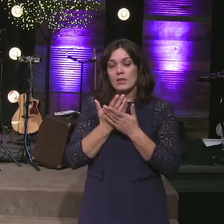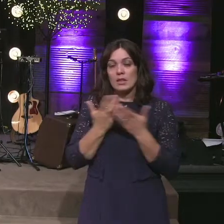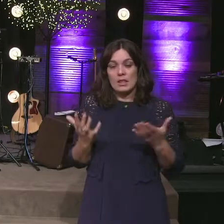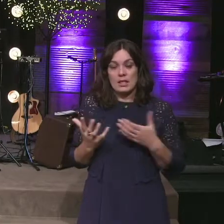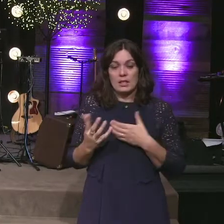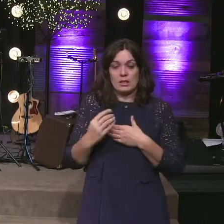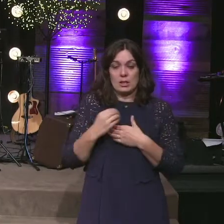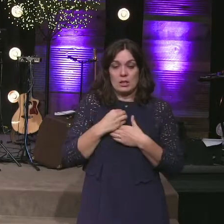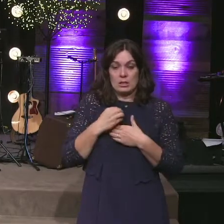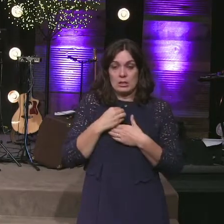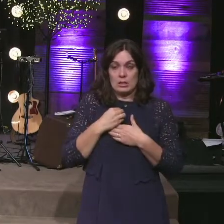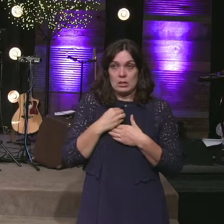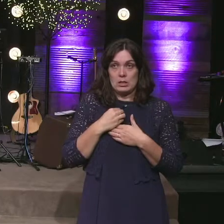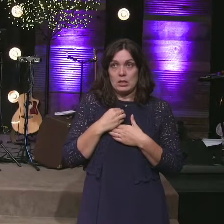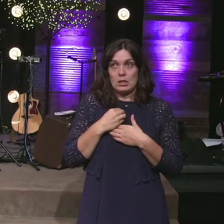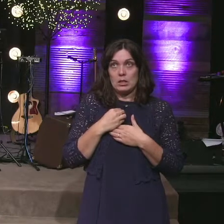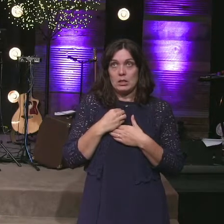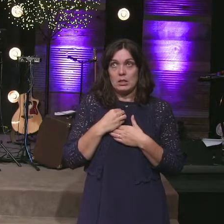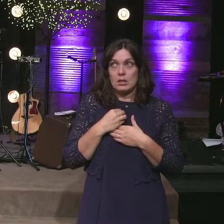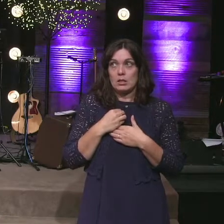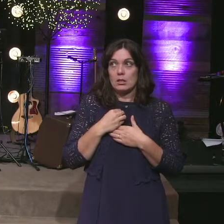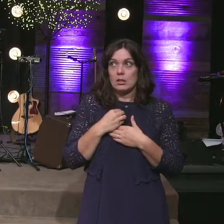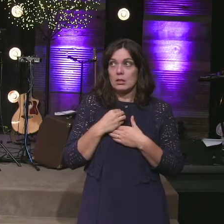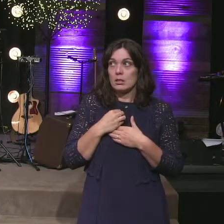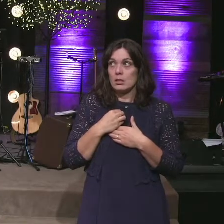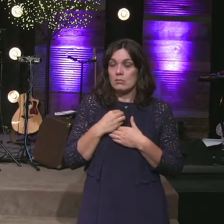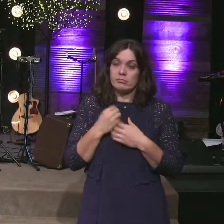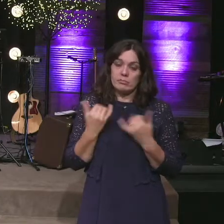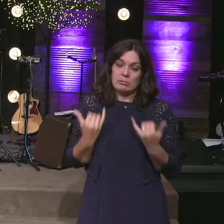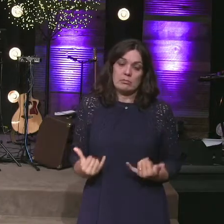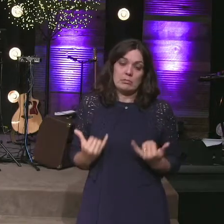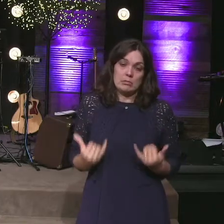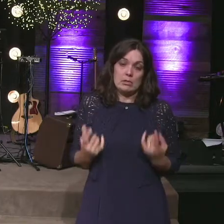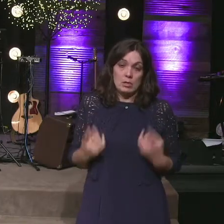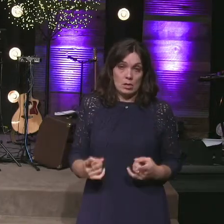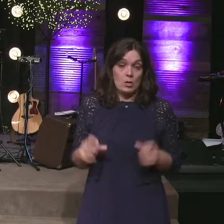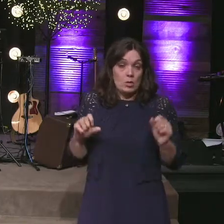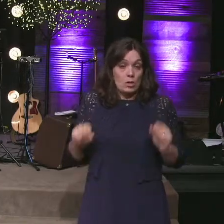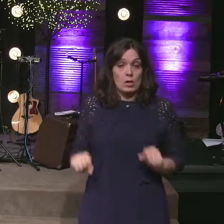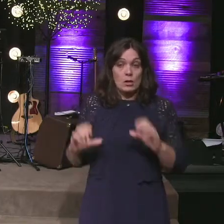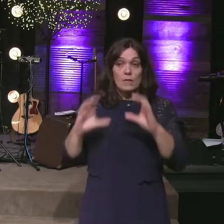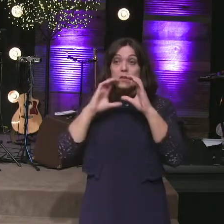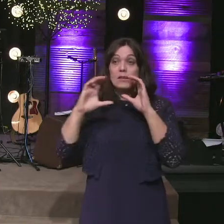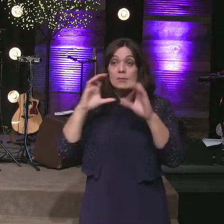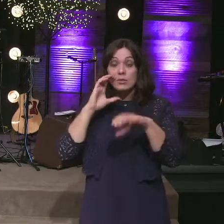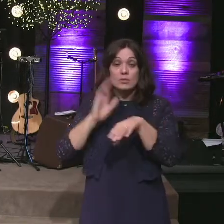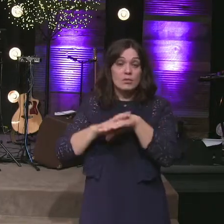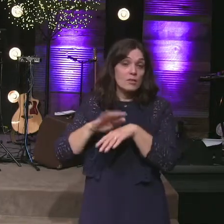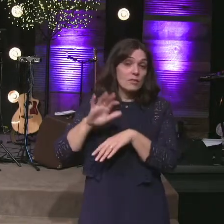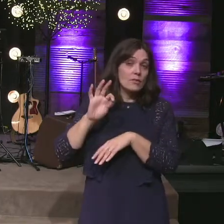the day that we live in now? I mean, you can have a conversation with a friend on Facebook about